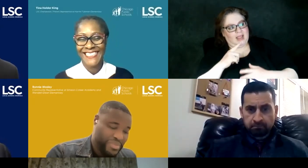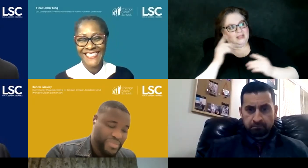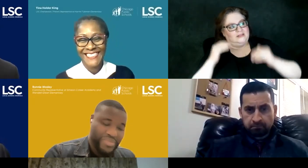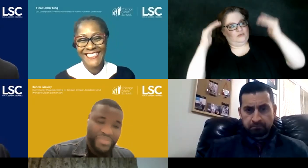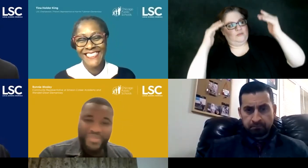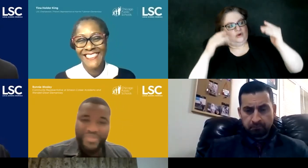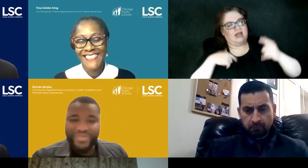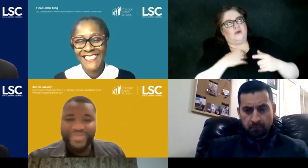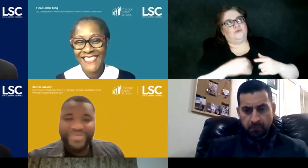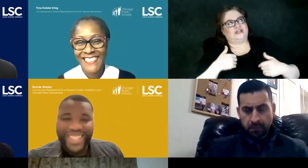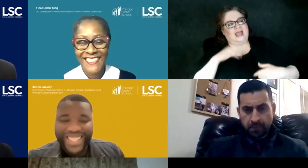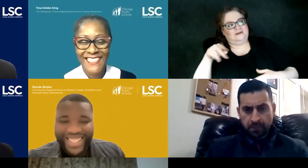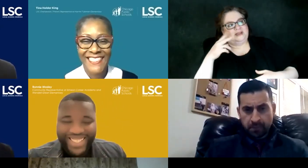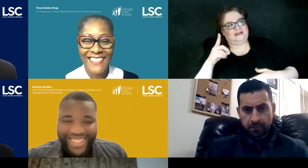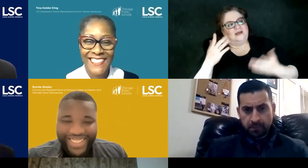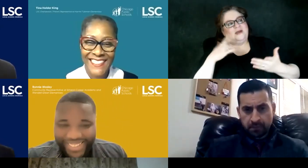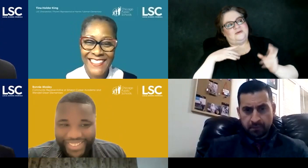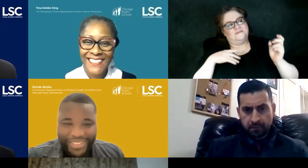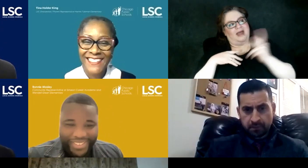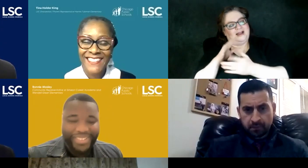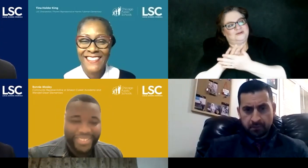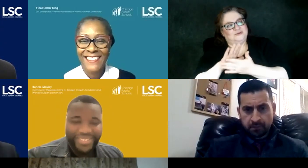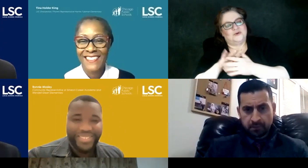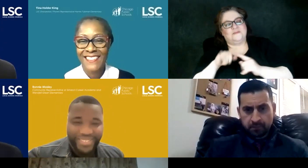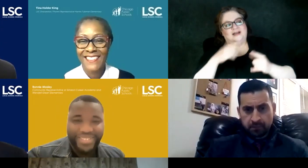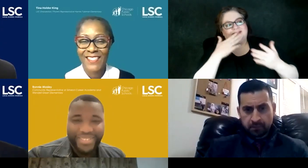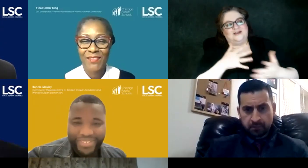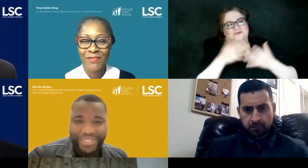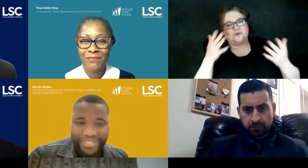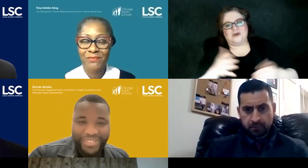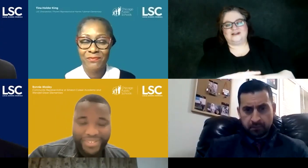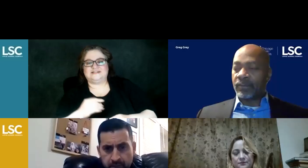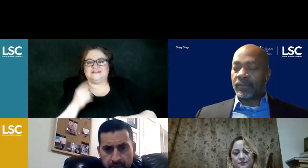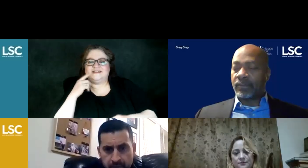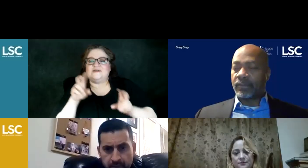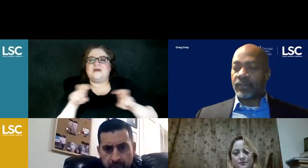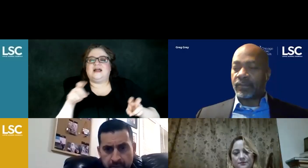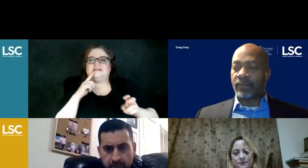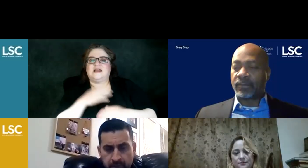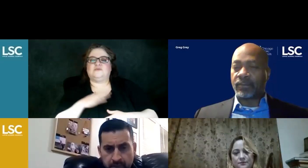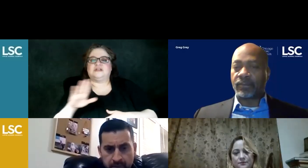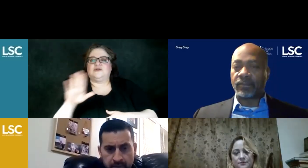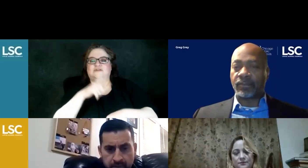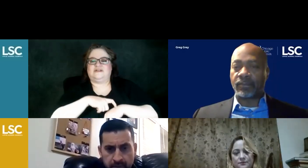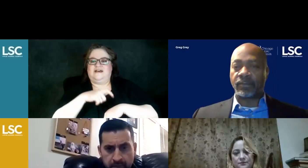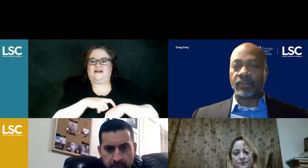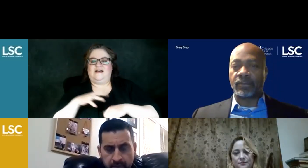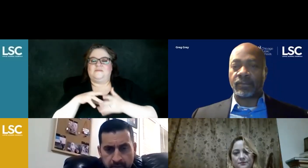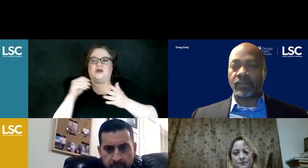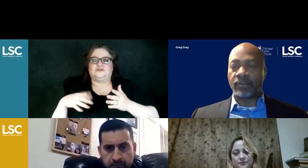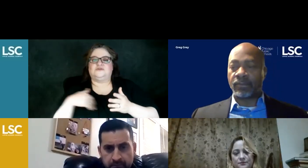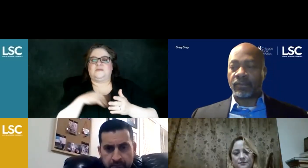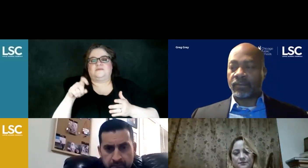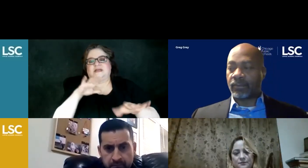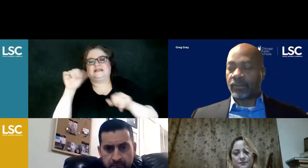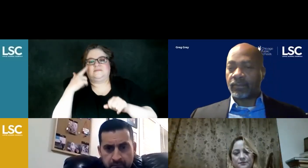a doctorate. I may go back to school, but thank you so much, panelists. I appreciate your time. Our student members had to